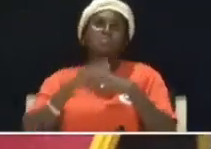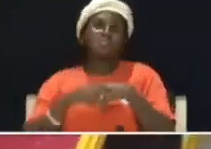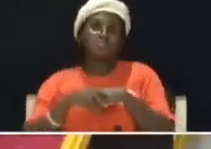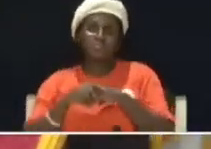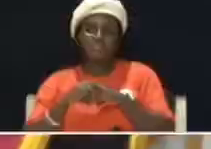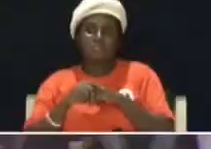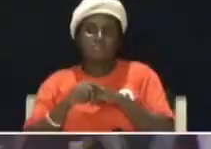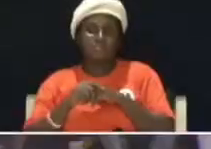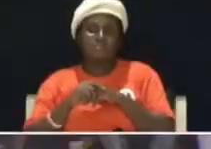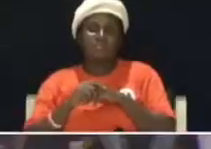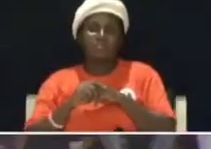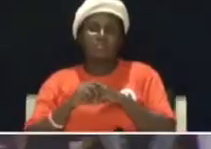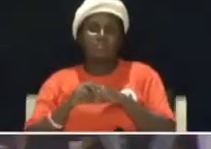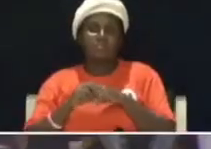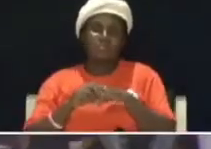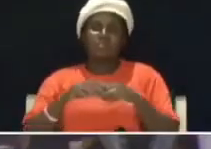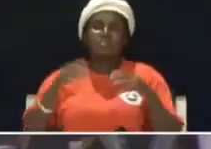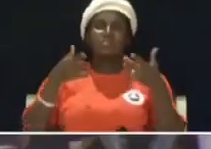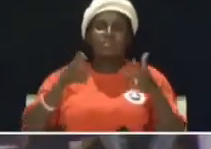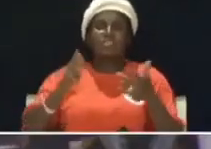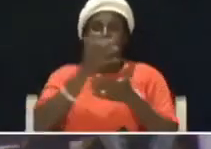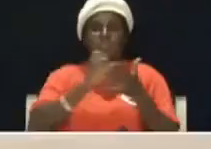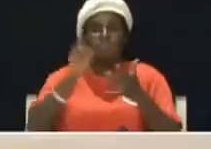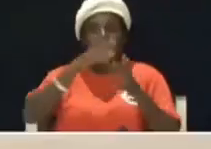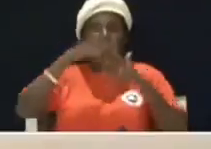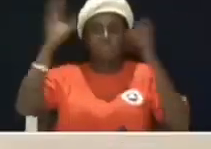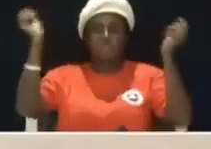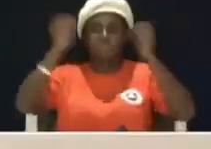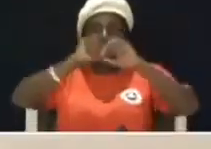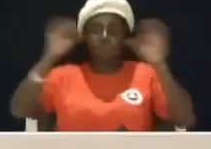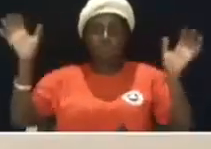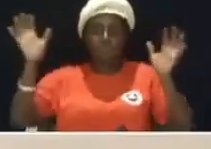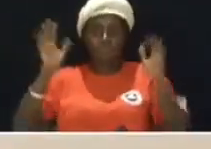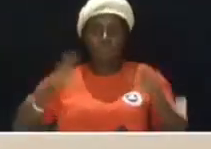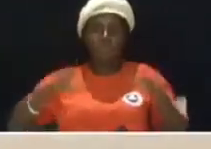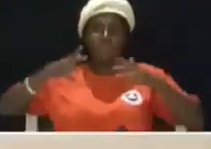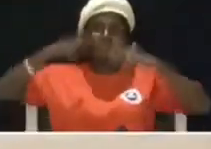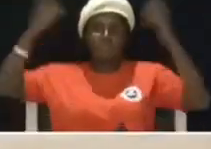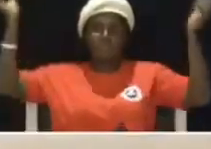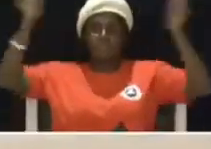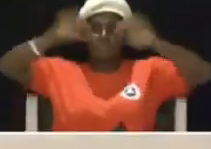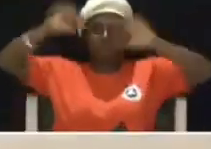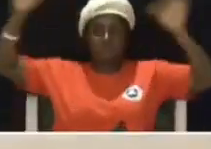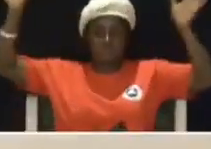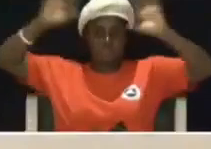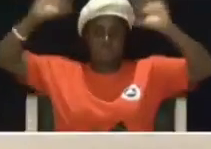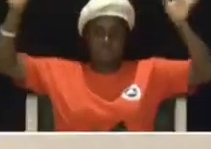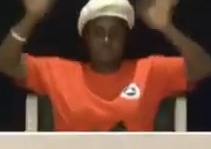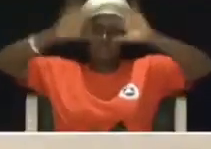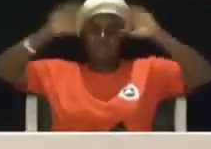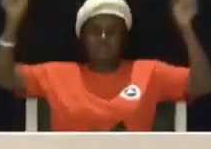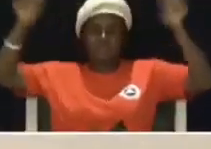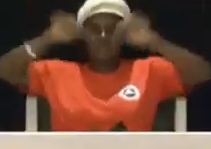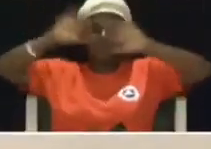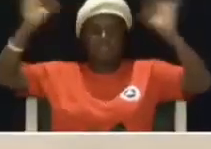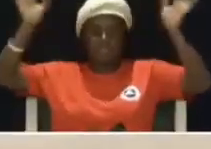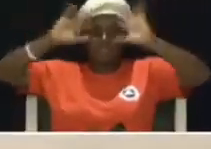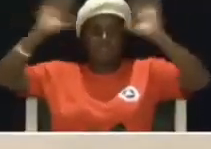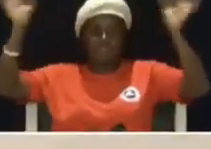Let somebody shout hallelujah. Let somebody shout a powerful